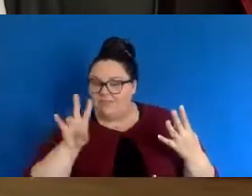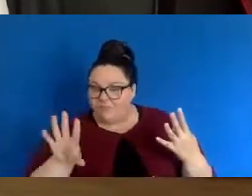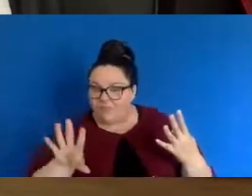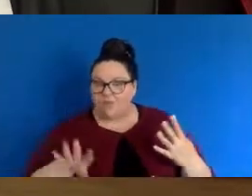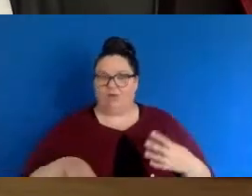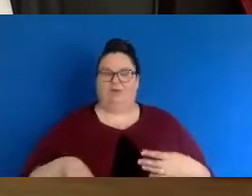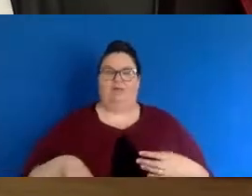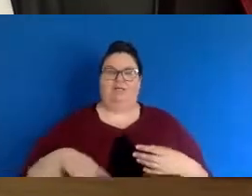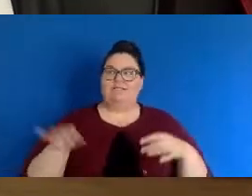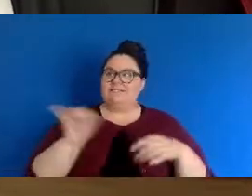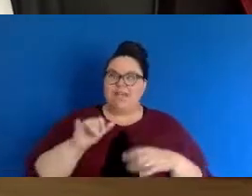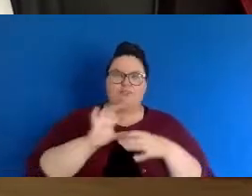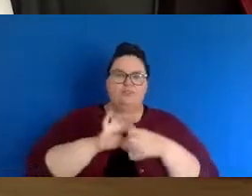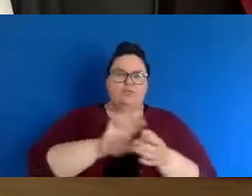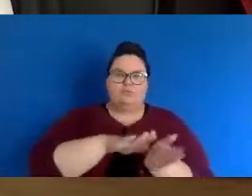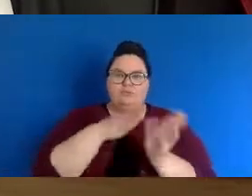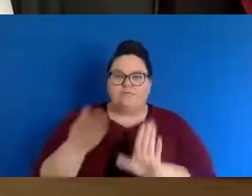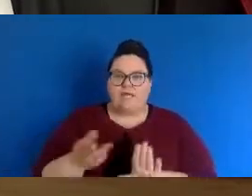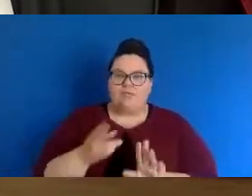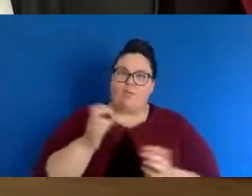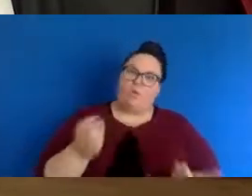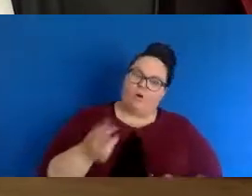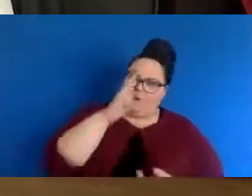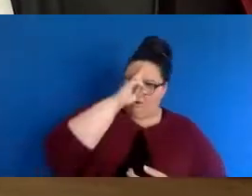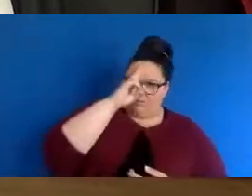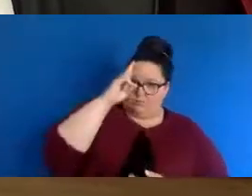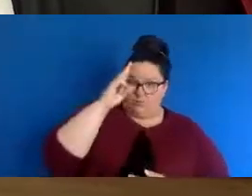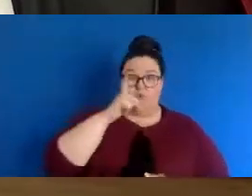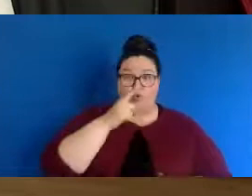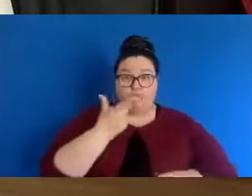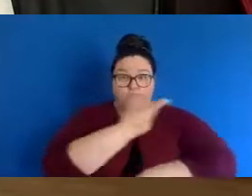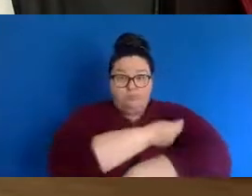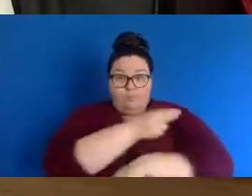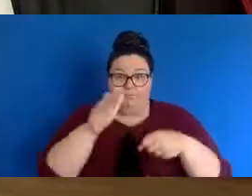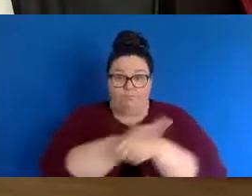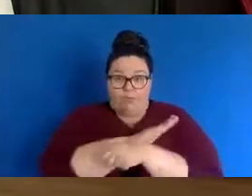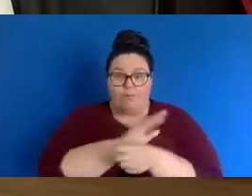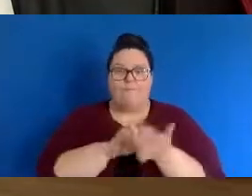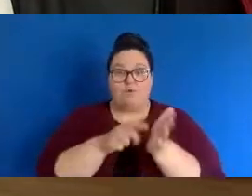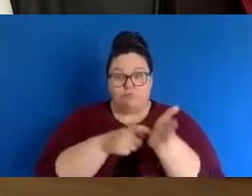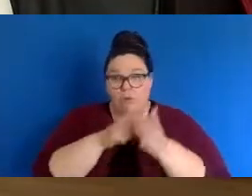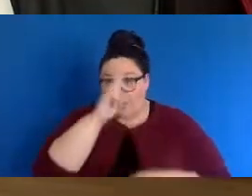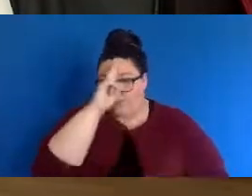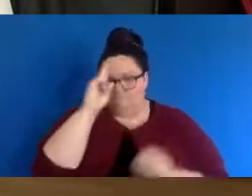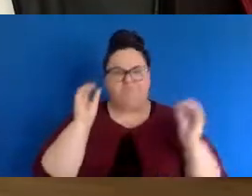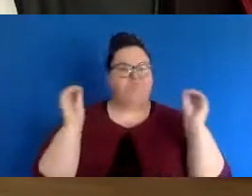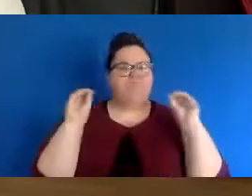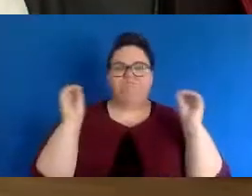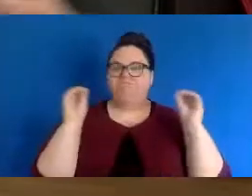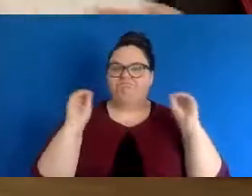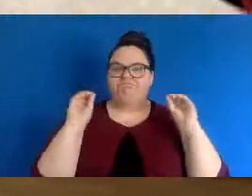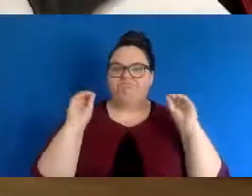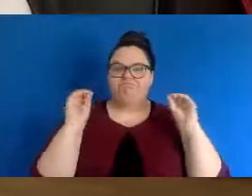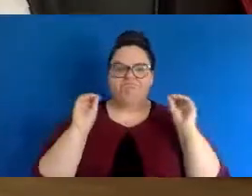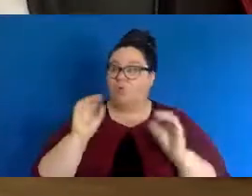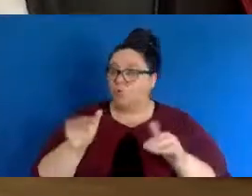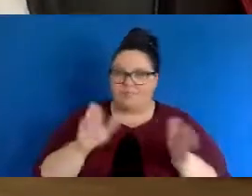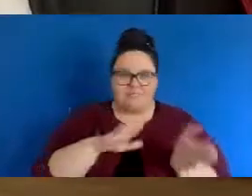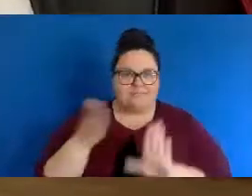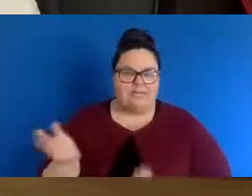past month, no one who has been fully immunized against COVID-19 has been admitted to hospital due to the virus or died from its